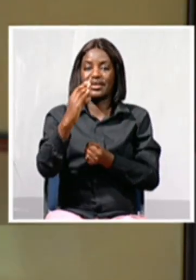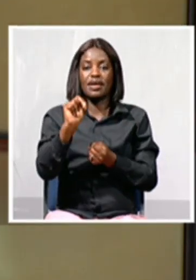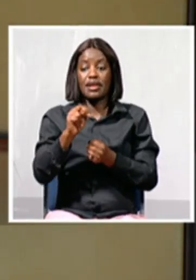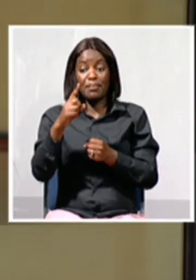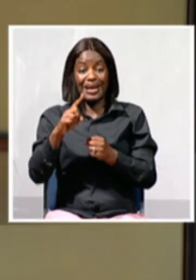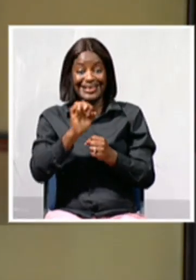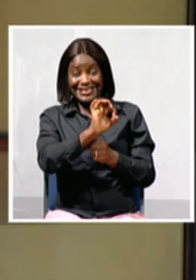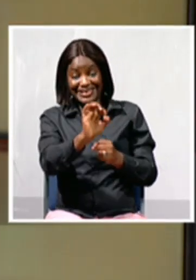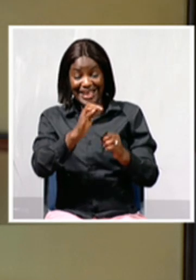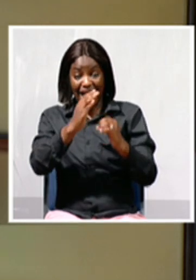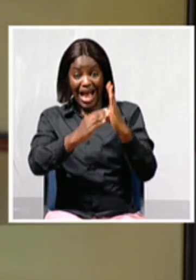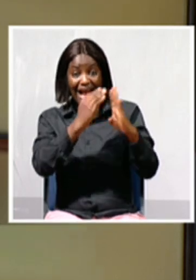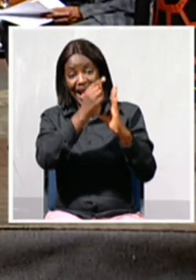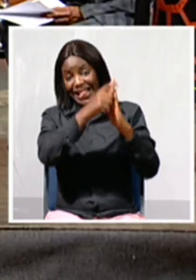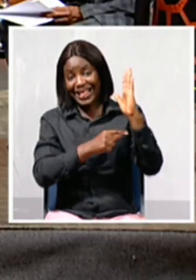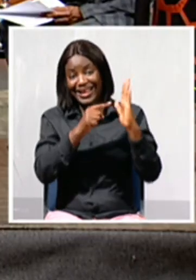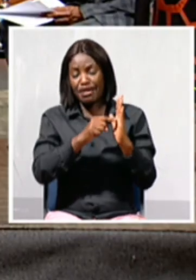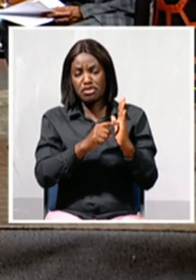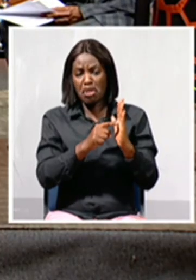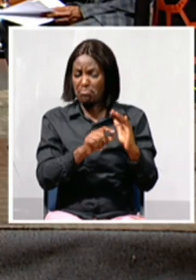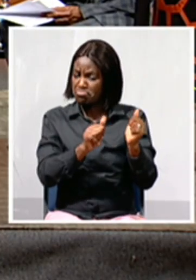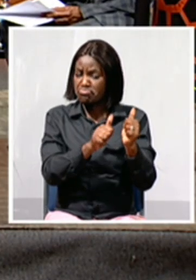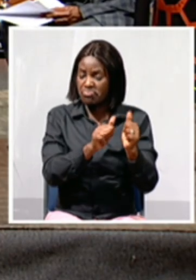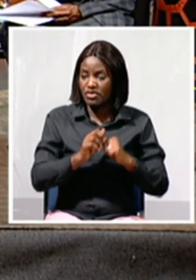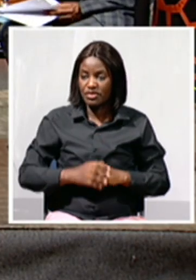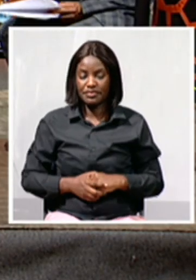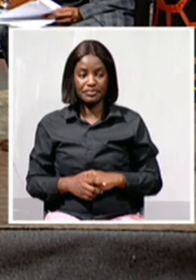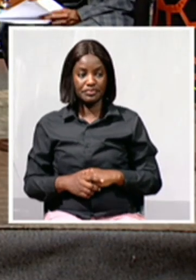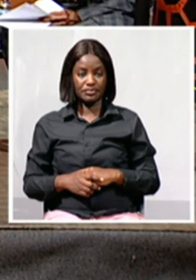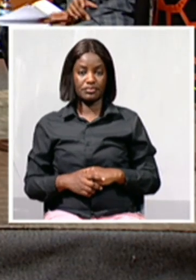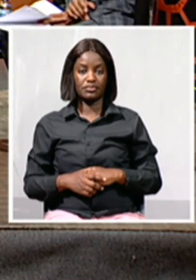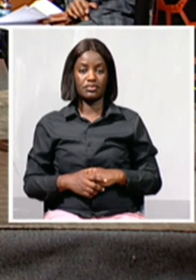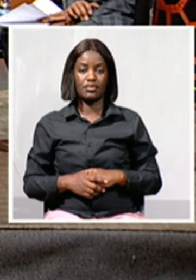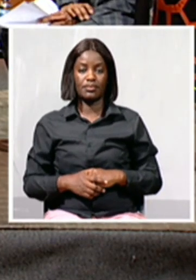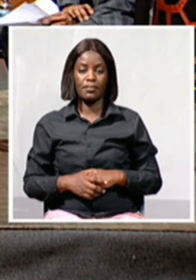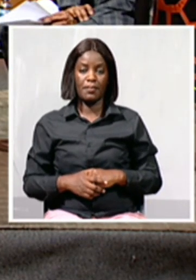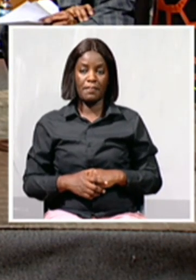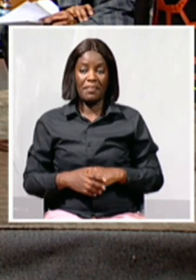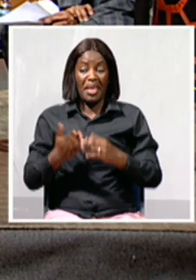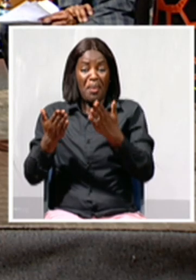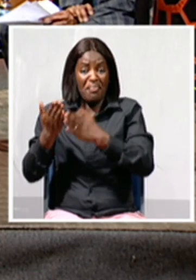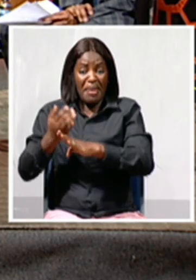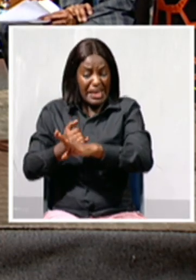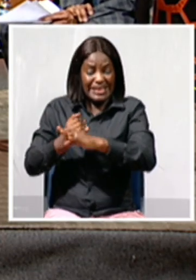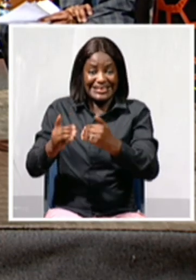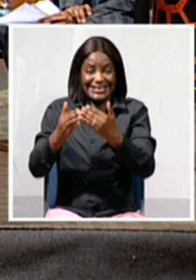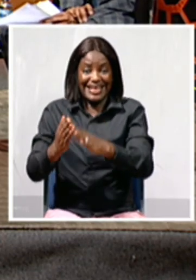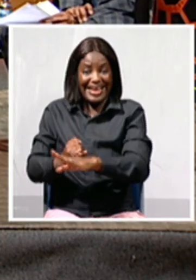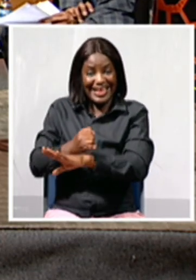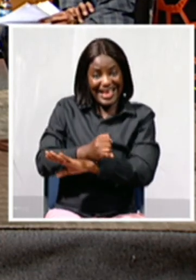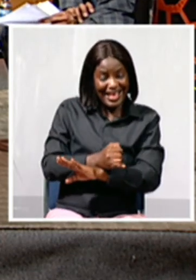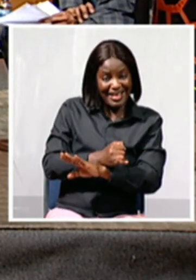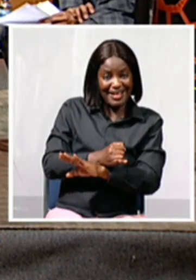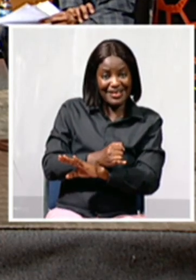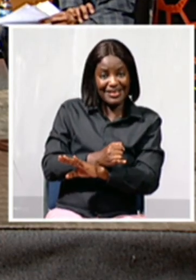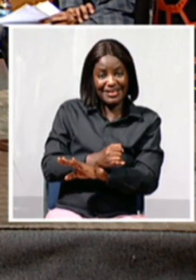dates. Do you believe that they should have started earlier so that there was a possibility to, in fact, allow for supplementary registration of